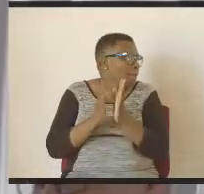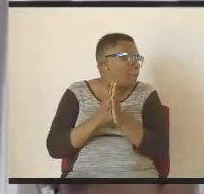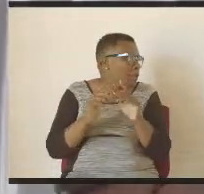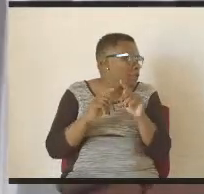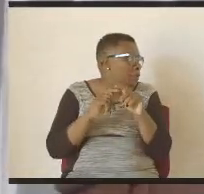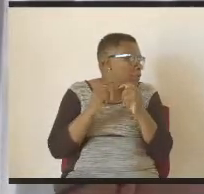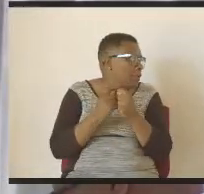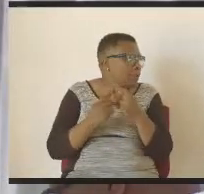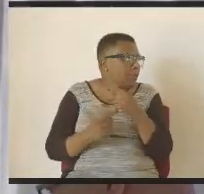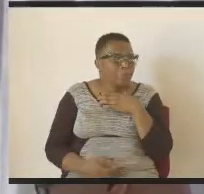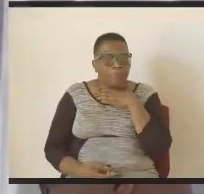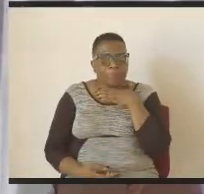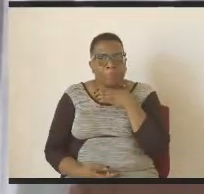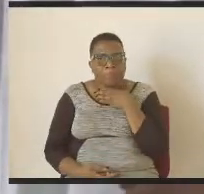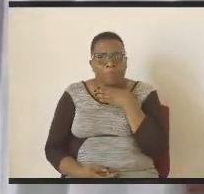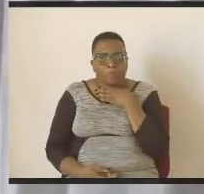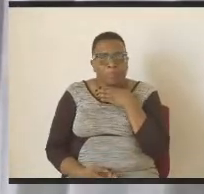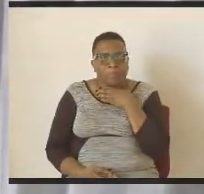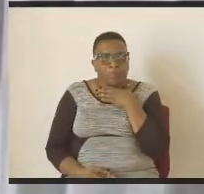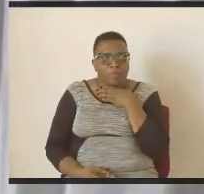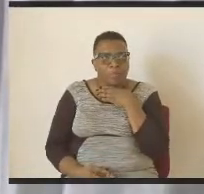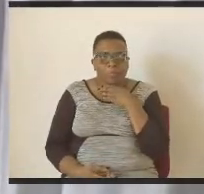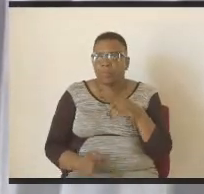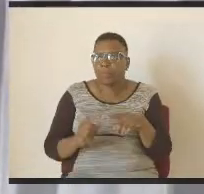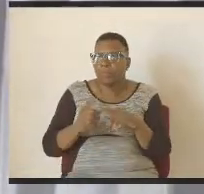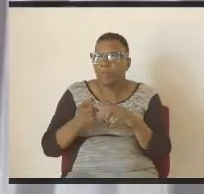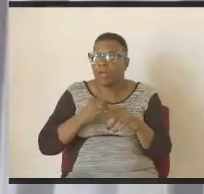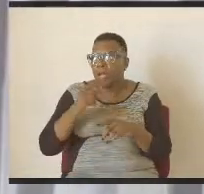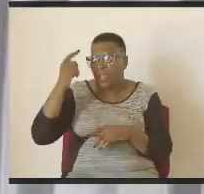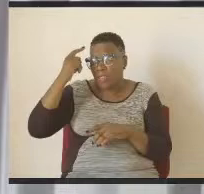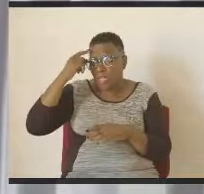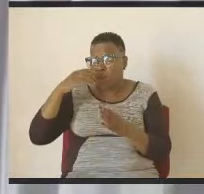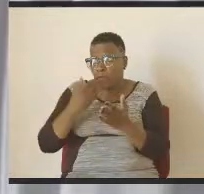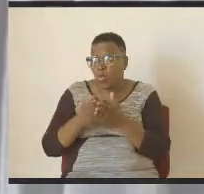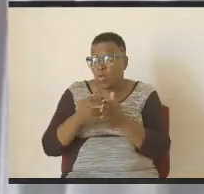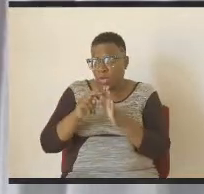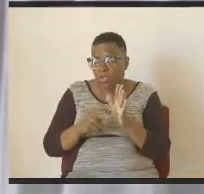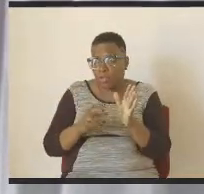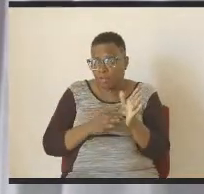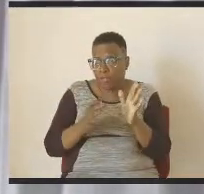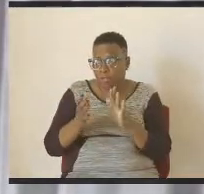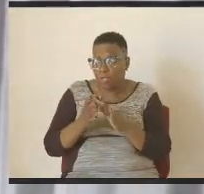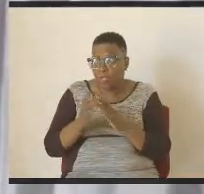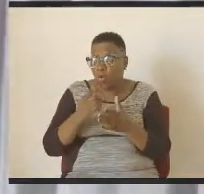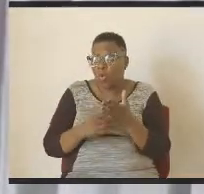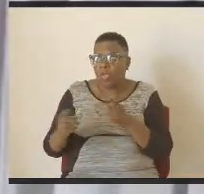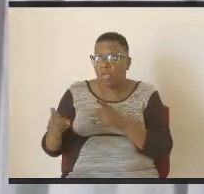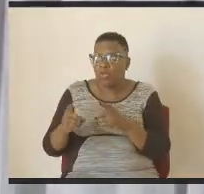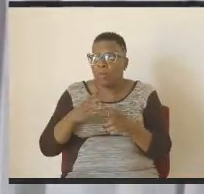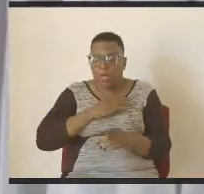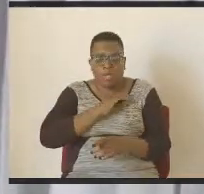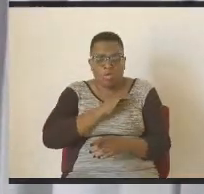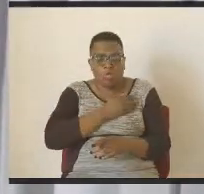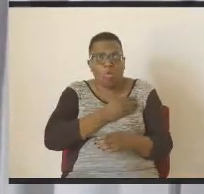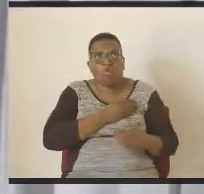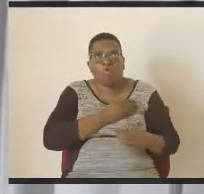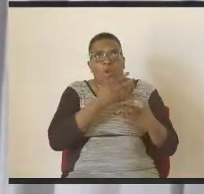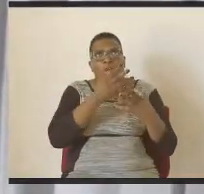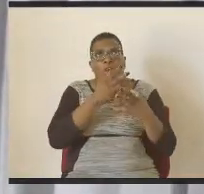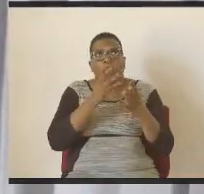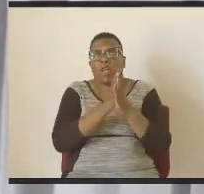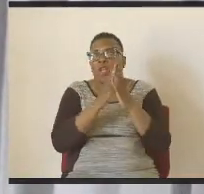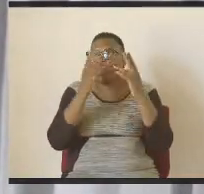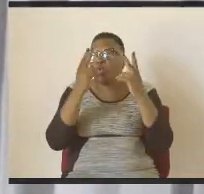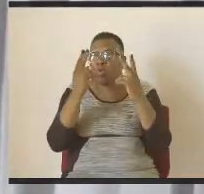When I think of the goodness of Jesus and what he has done for me, my soul cries out, hallelujah. Thank God for saving